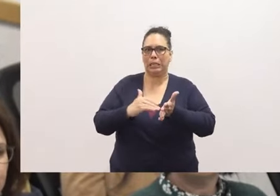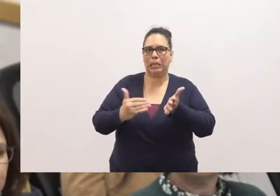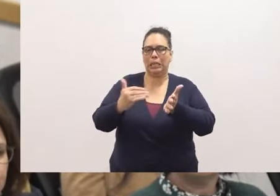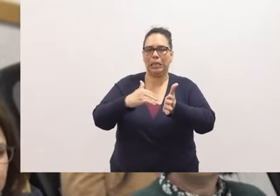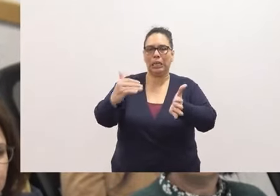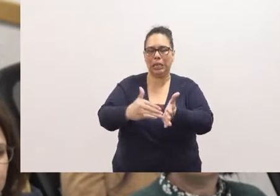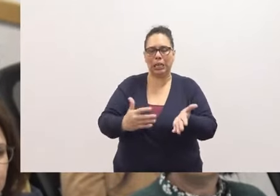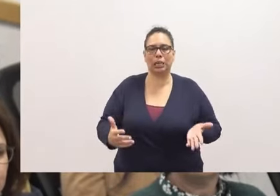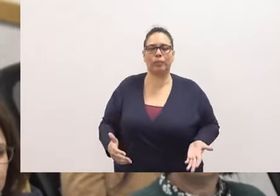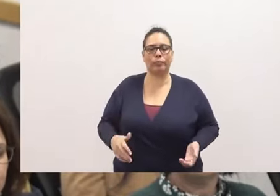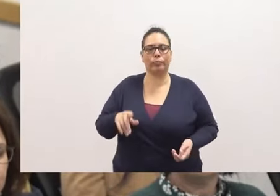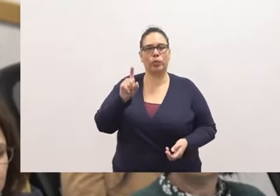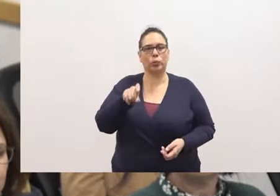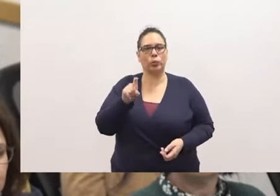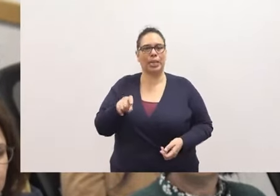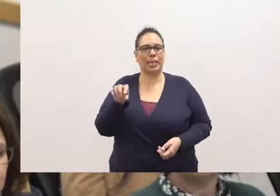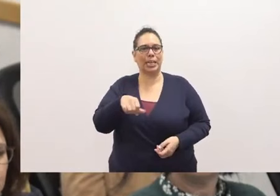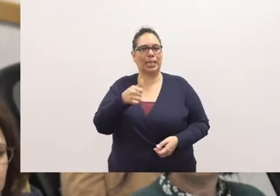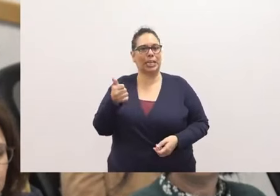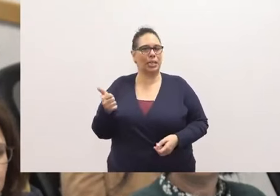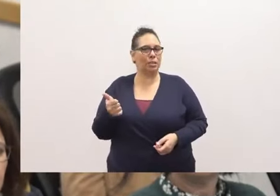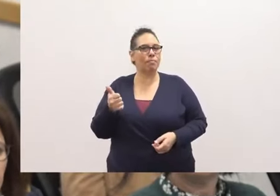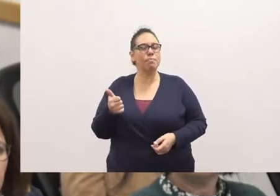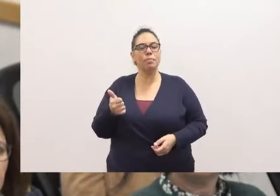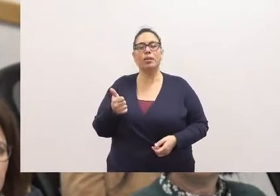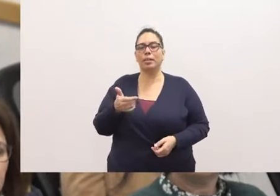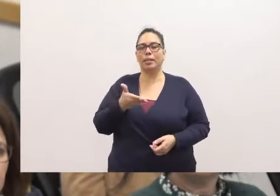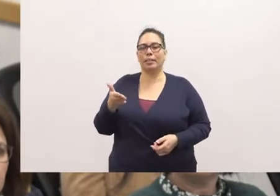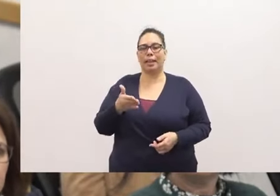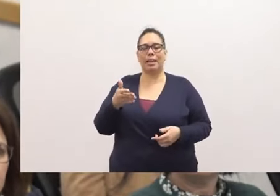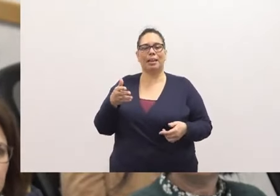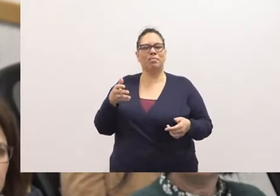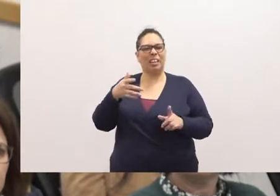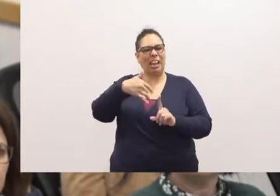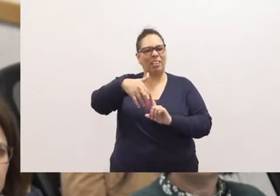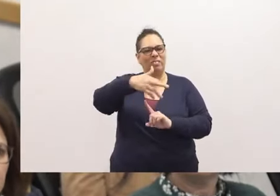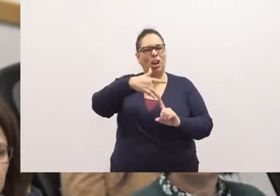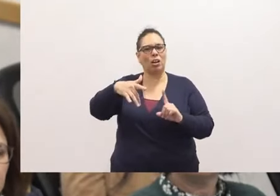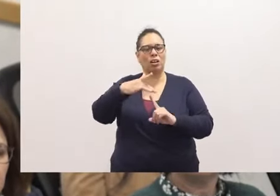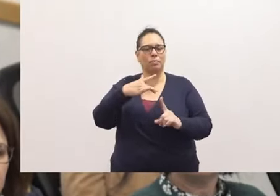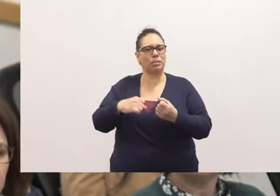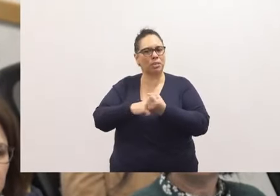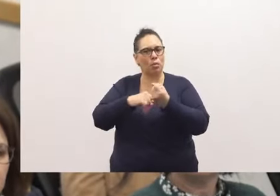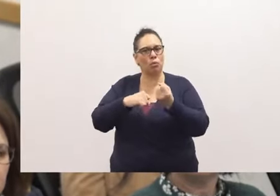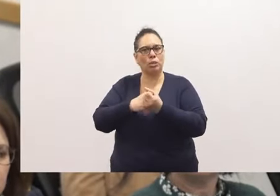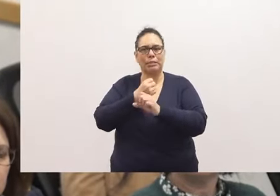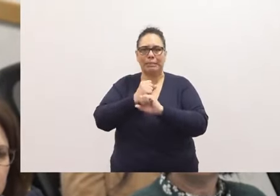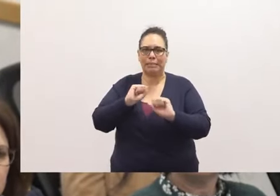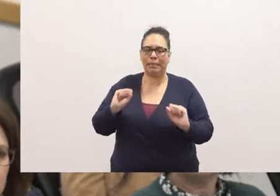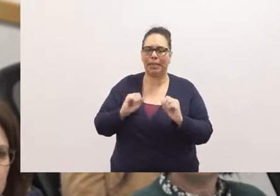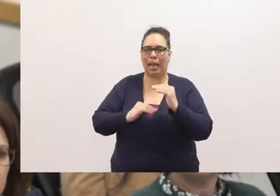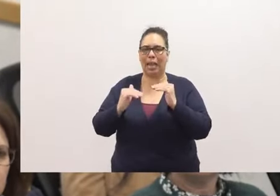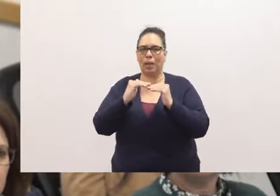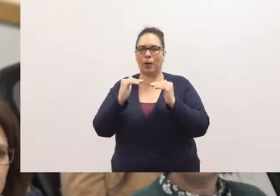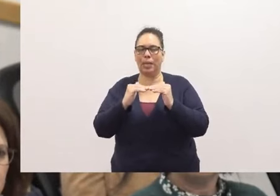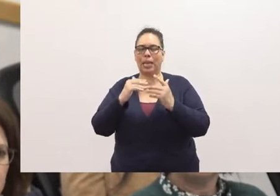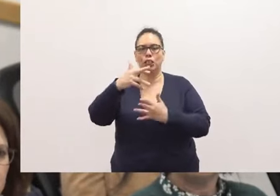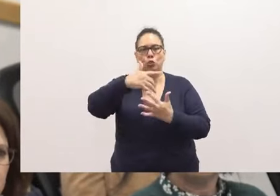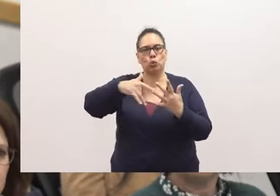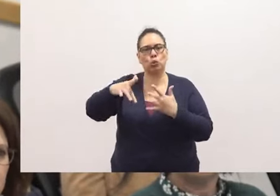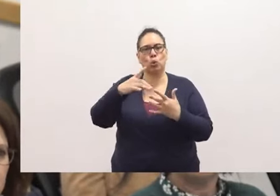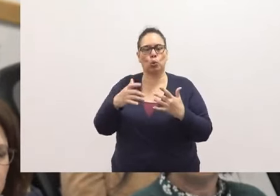need another value that's important: environment that fosters connection, respect, and safety, equity, and social justice, and fostering